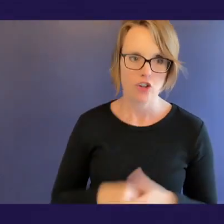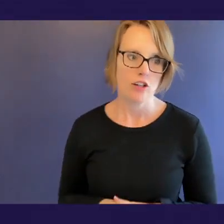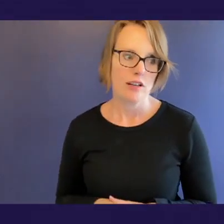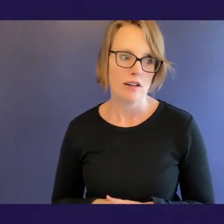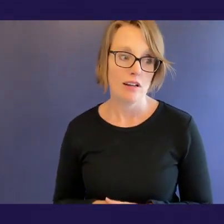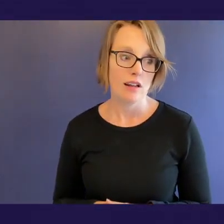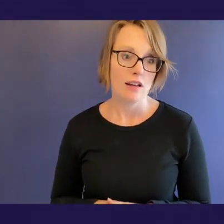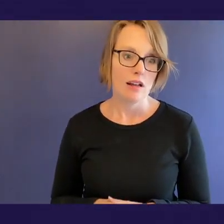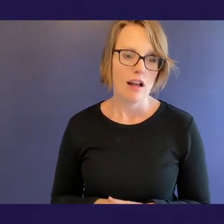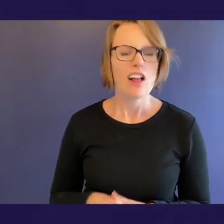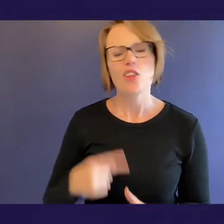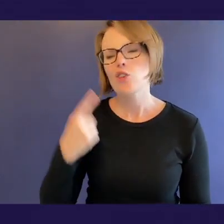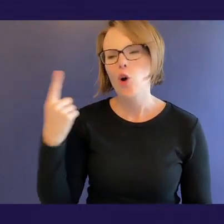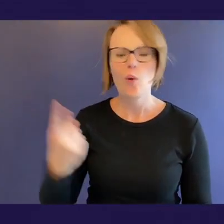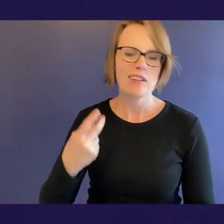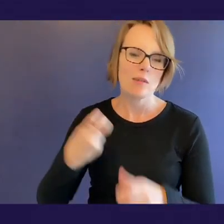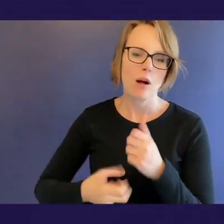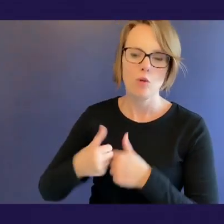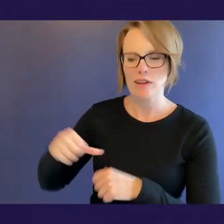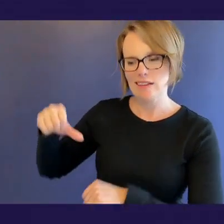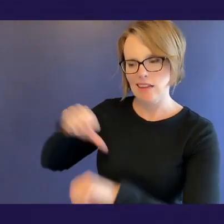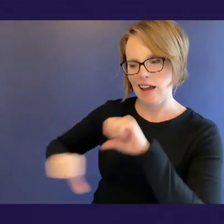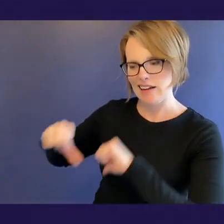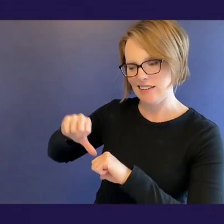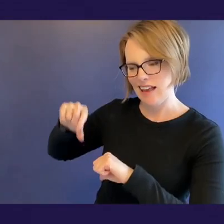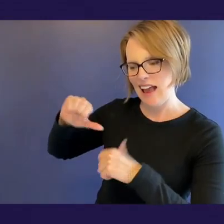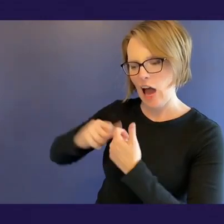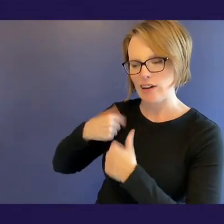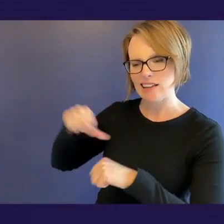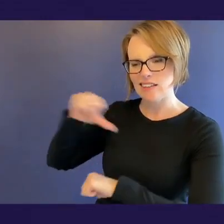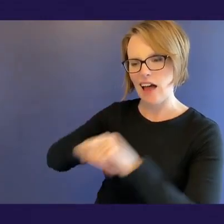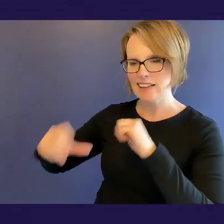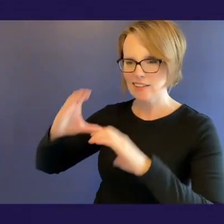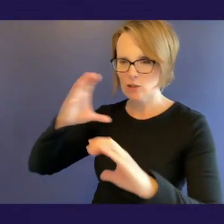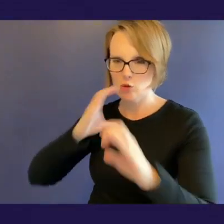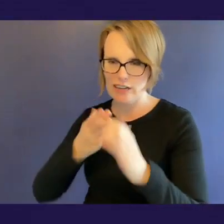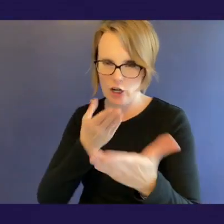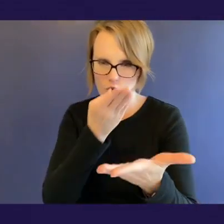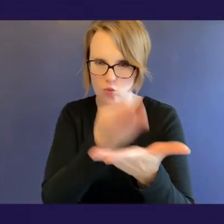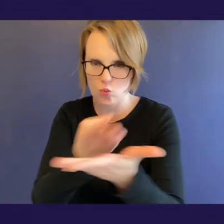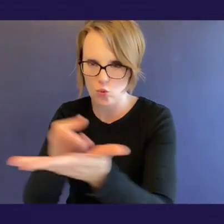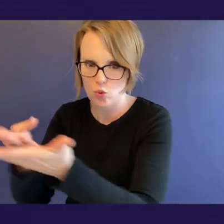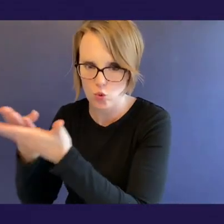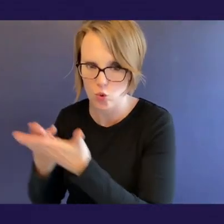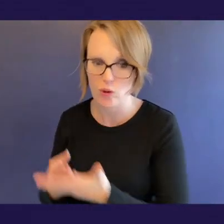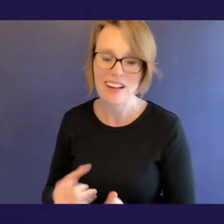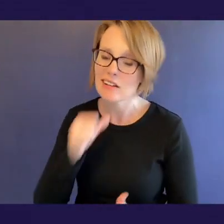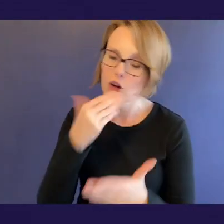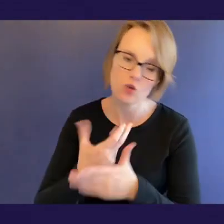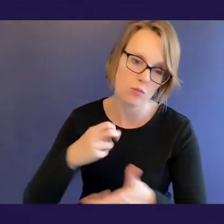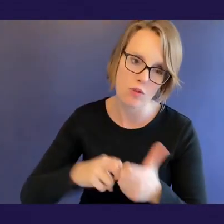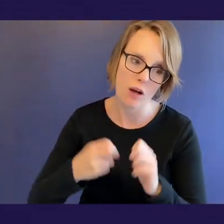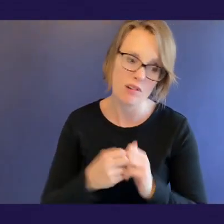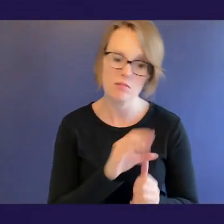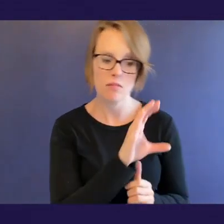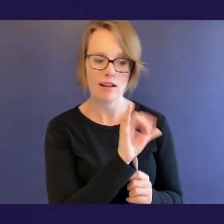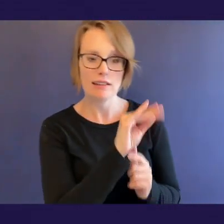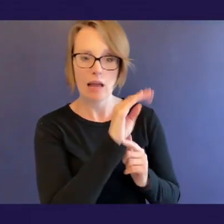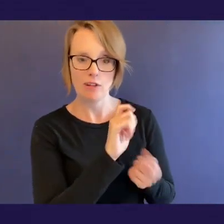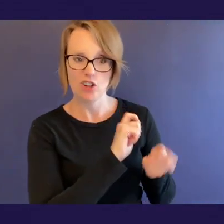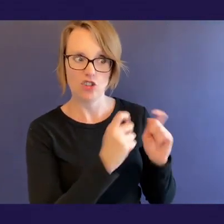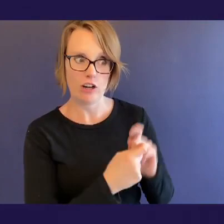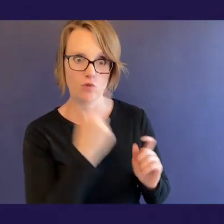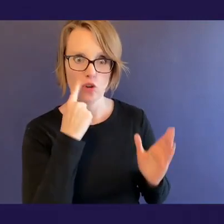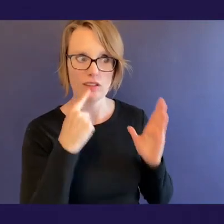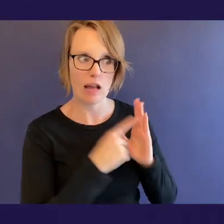though. Climate change has been facing that since the beginning. We really need to figure out, okay, if you're in public health in the United States, what's your role now?